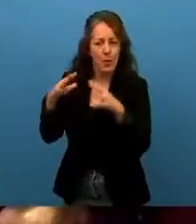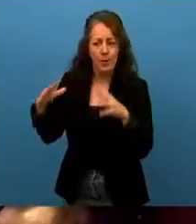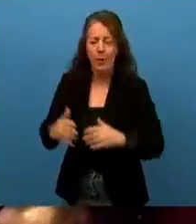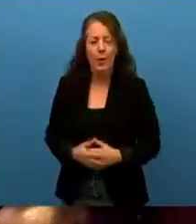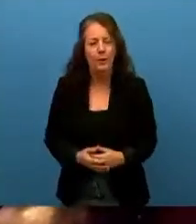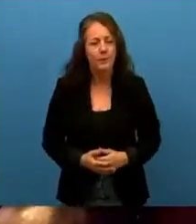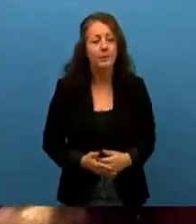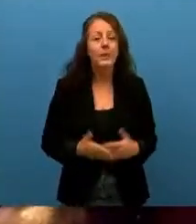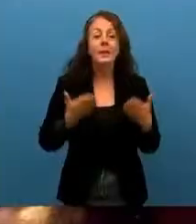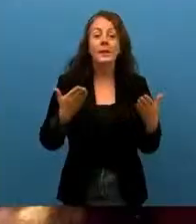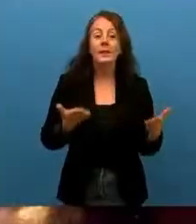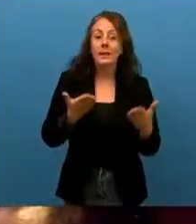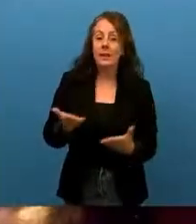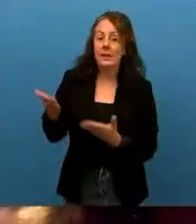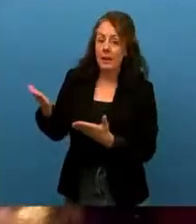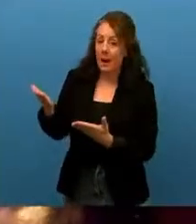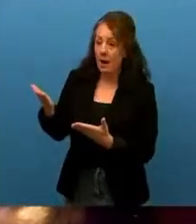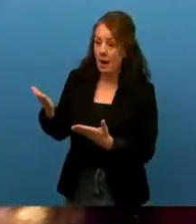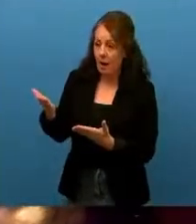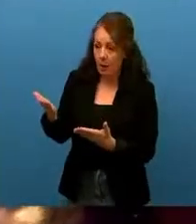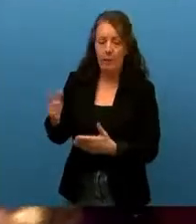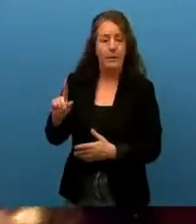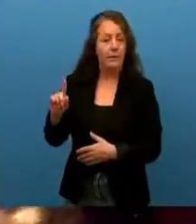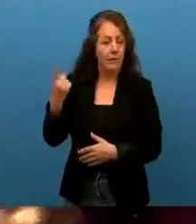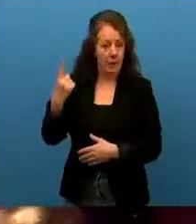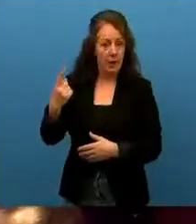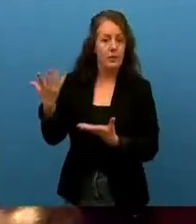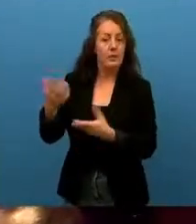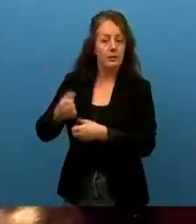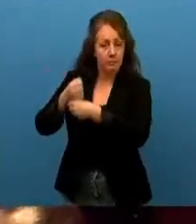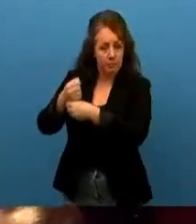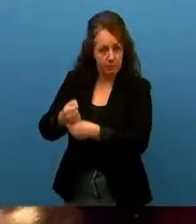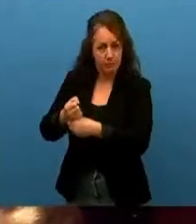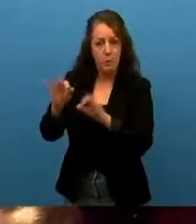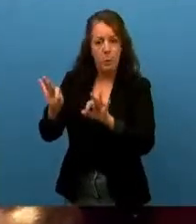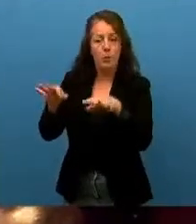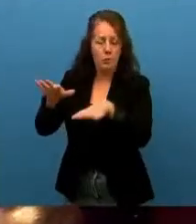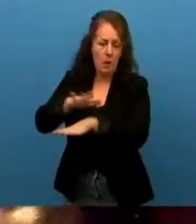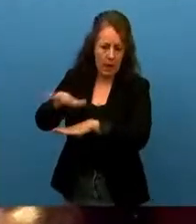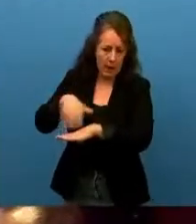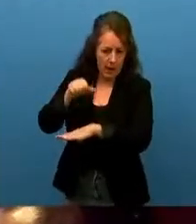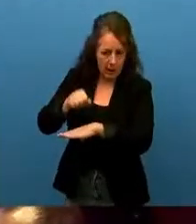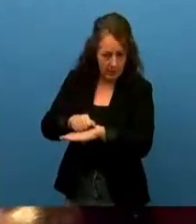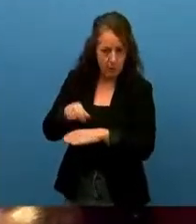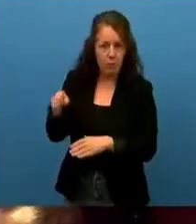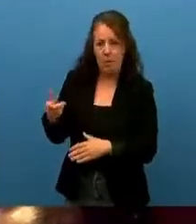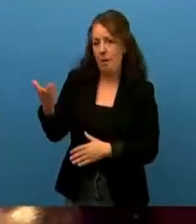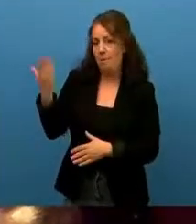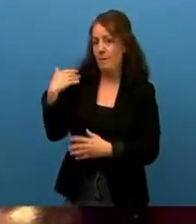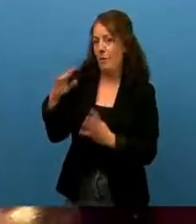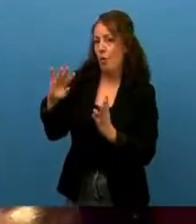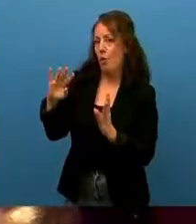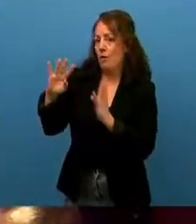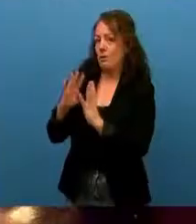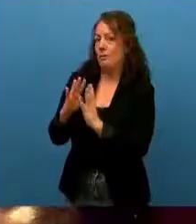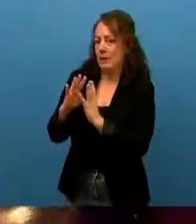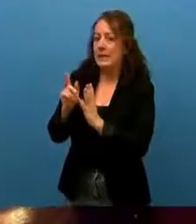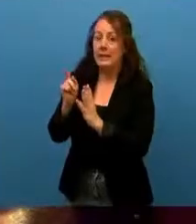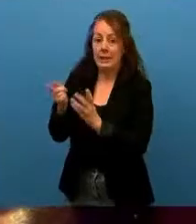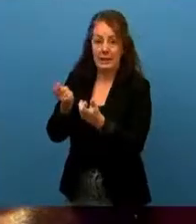Australia co-facilitated the dialogue for the first intersessional meeting, and Canada co-facilitated the